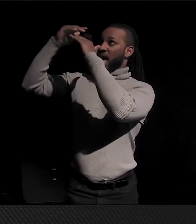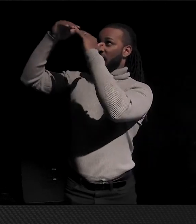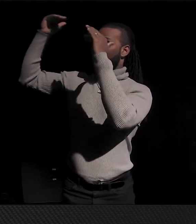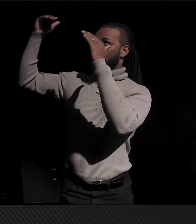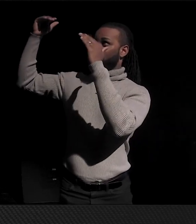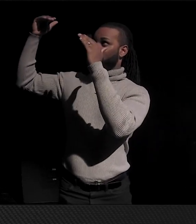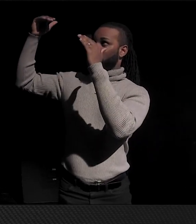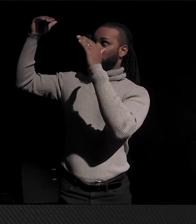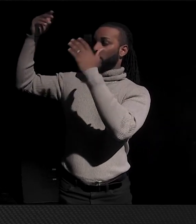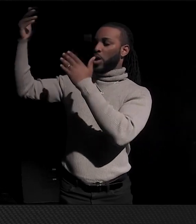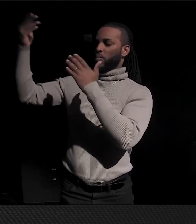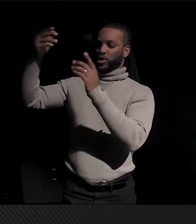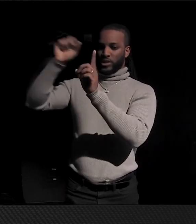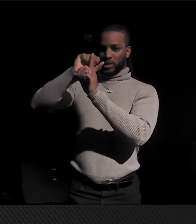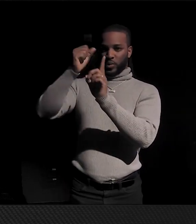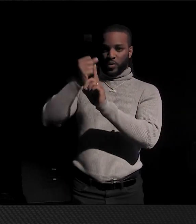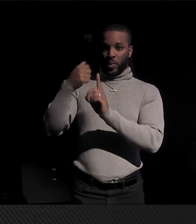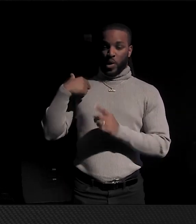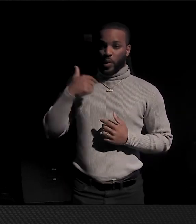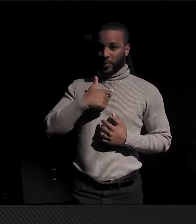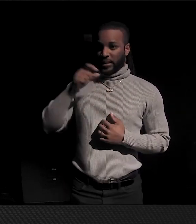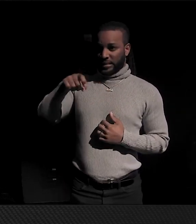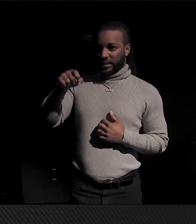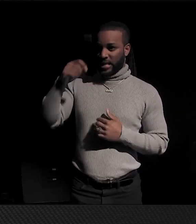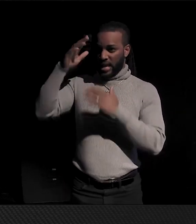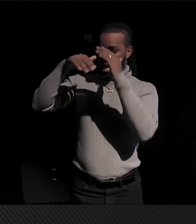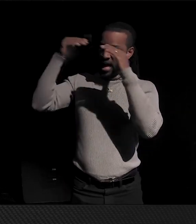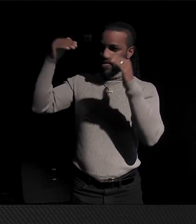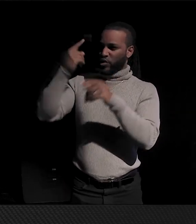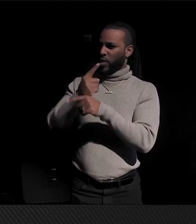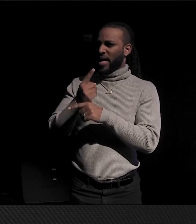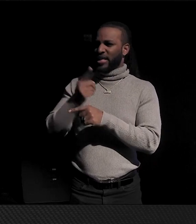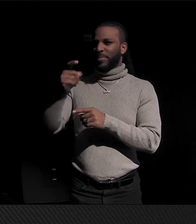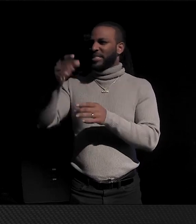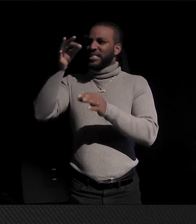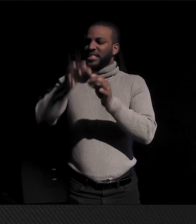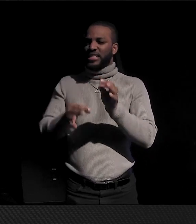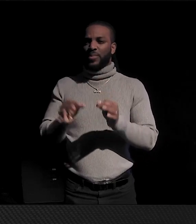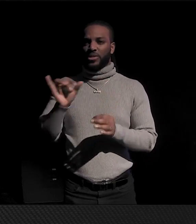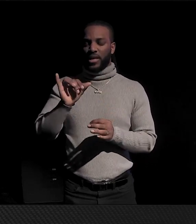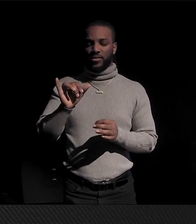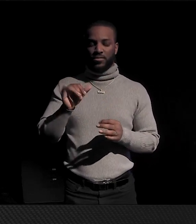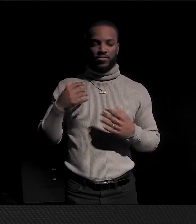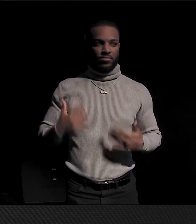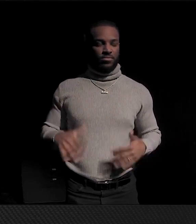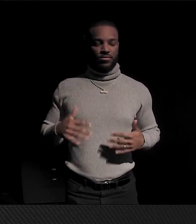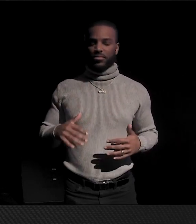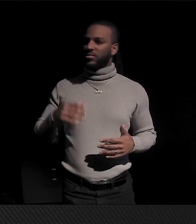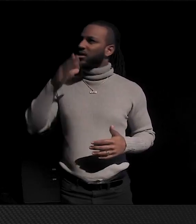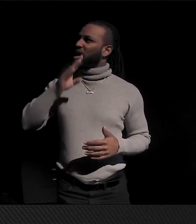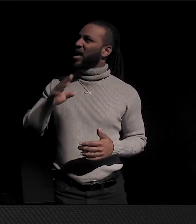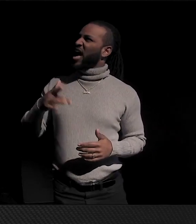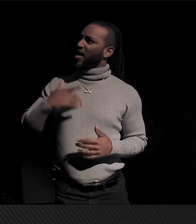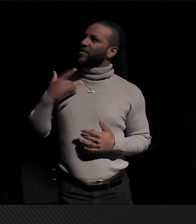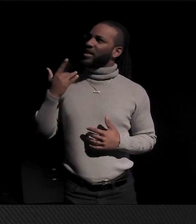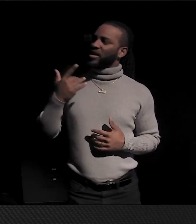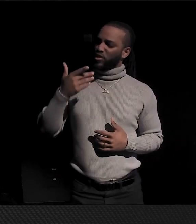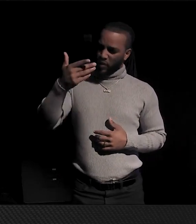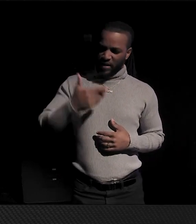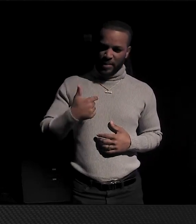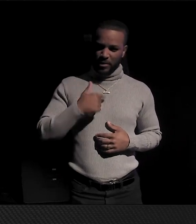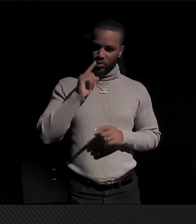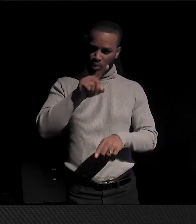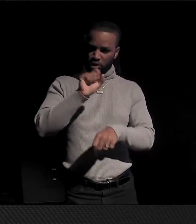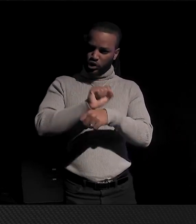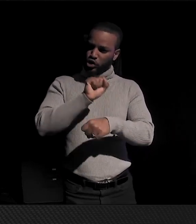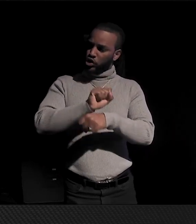to a circumstance where heaven is needed, right? That can be as simple as, God, I really feel like you're inviting me into this job, or it can be something